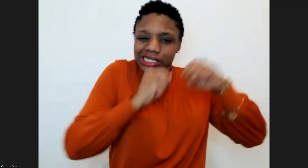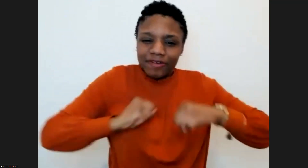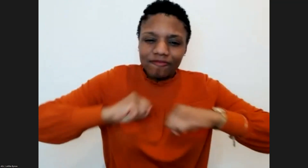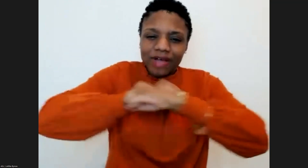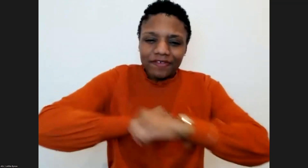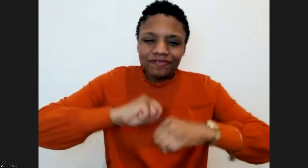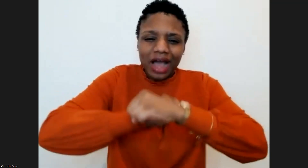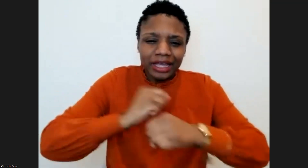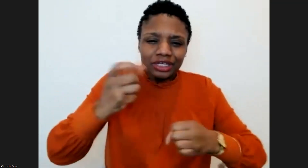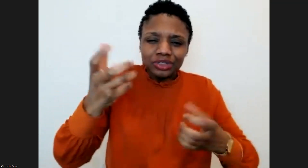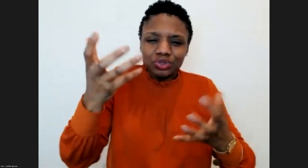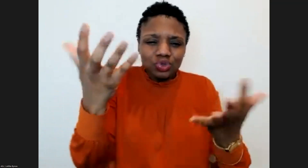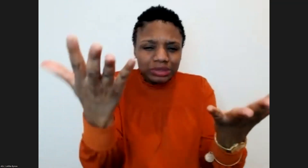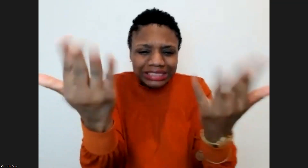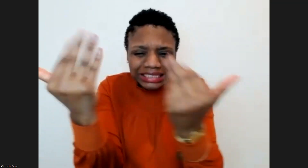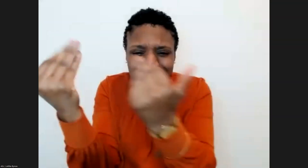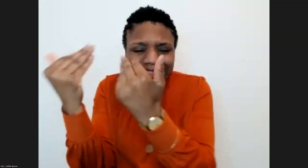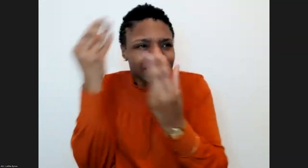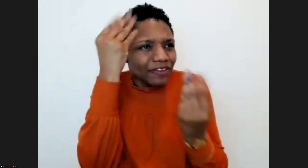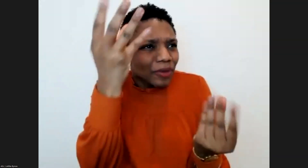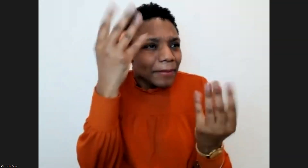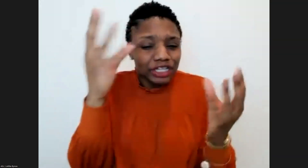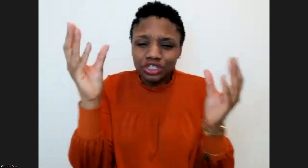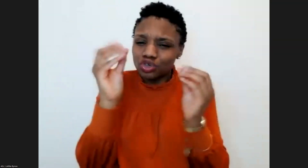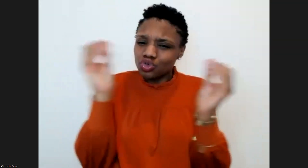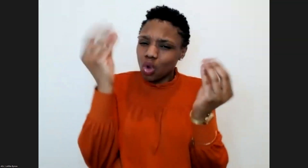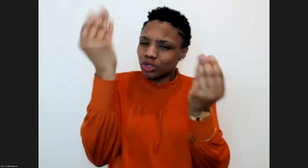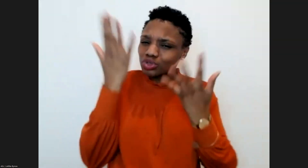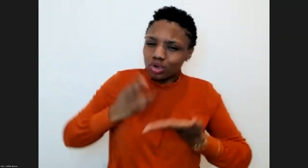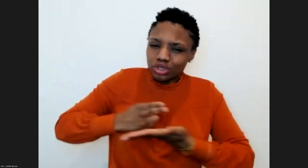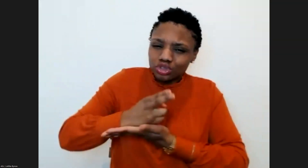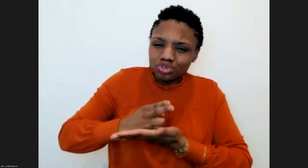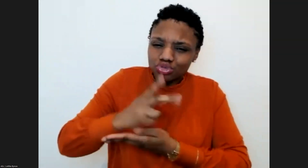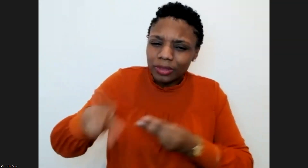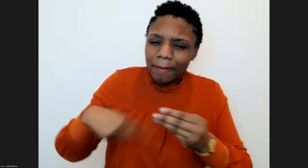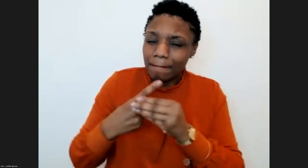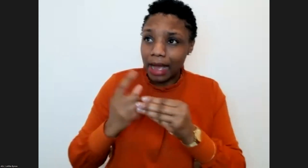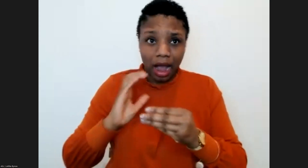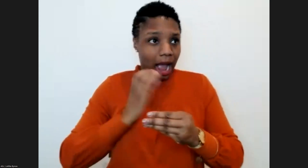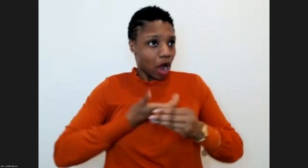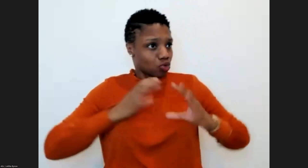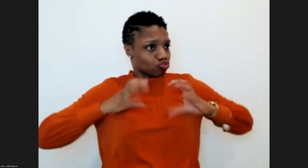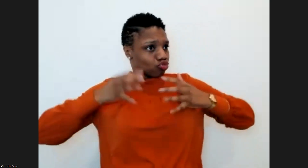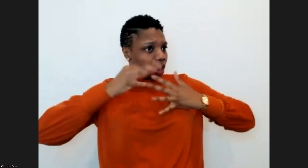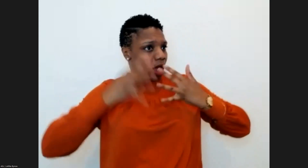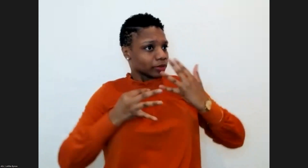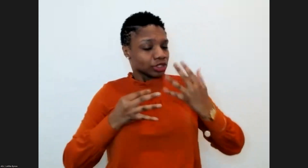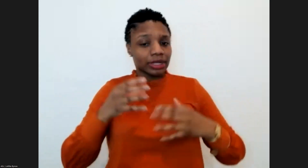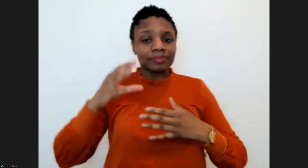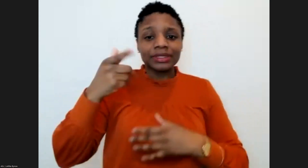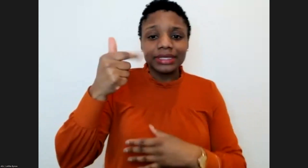we weren't told the truth about what the options were. And, you know, a gas and oil